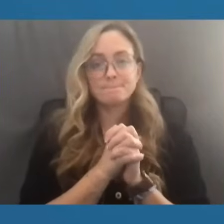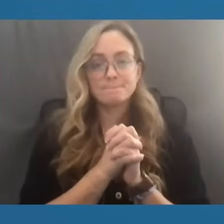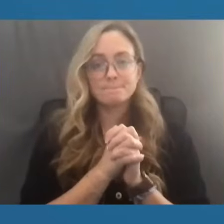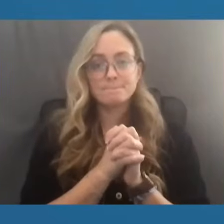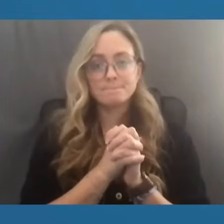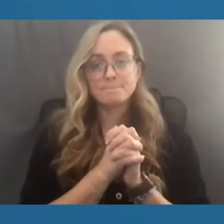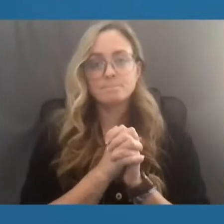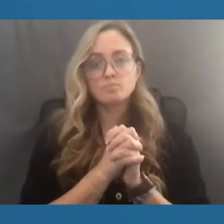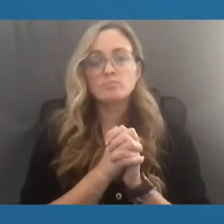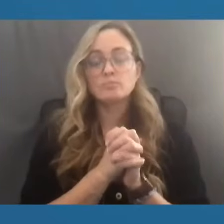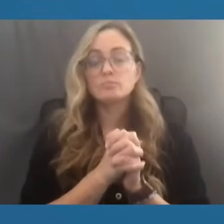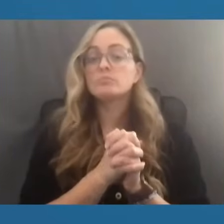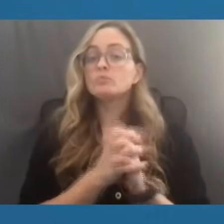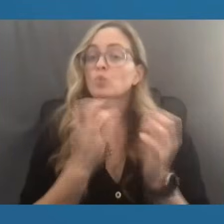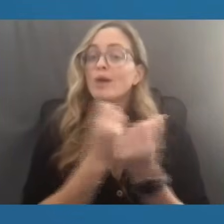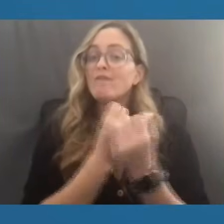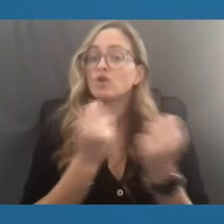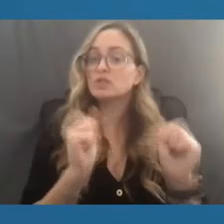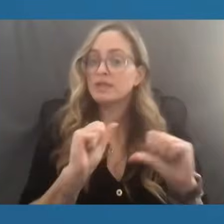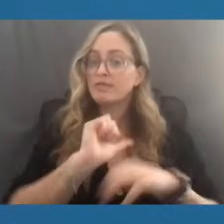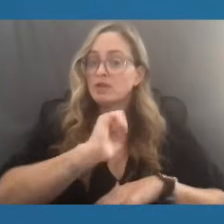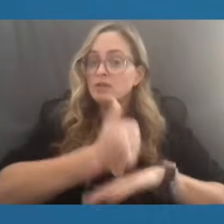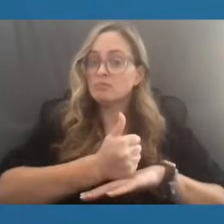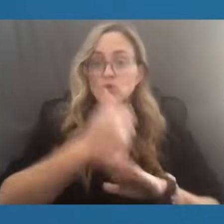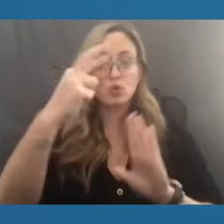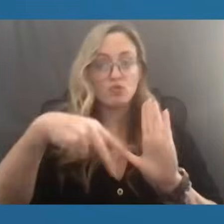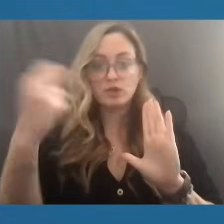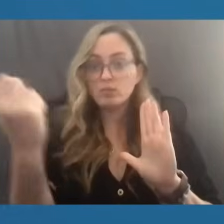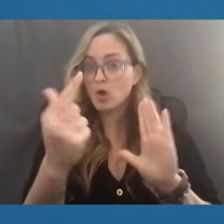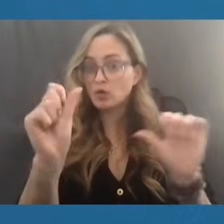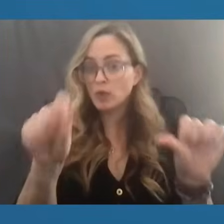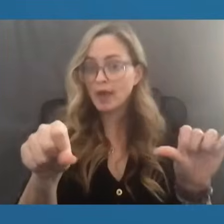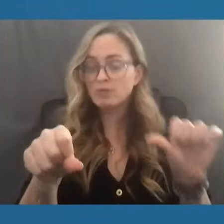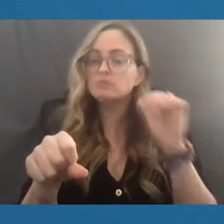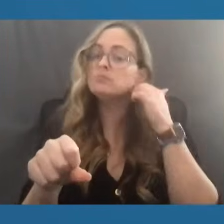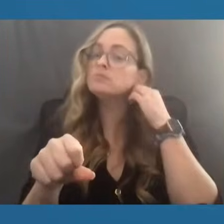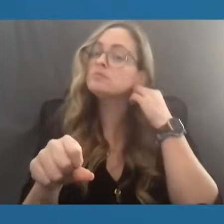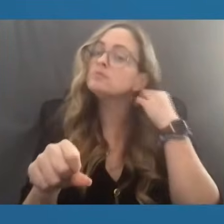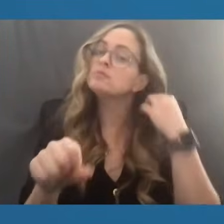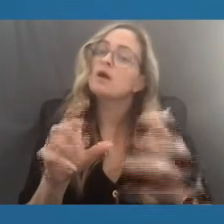So we have our safeguards. You can read them all.